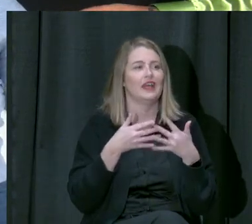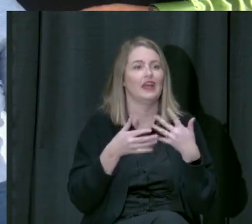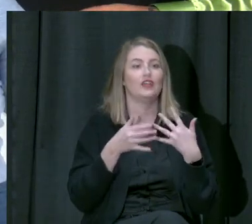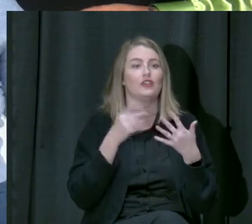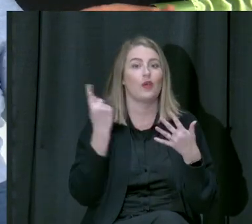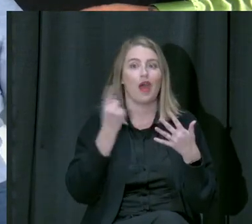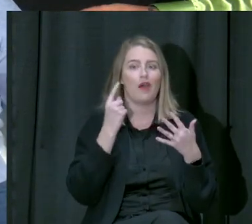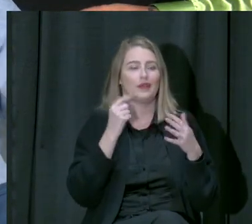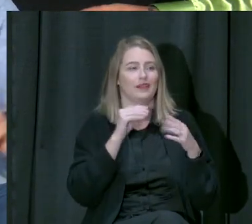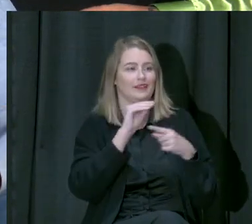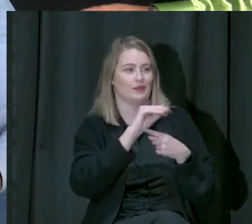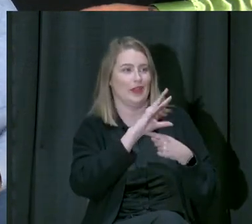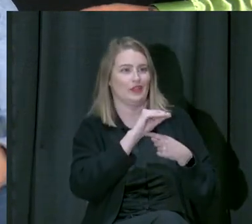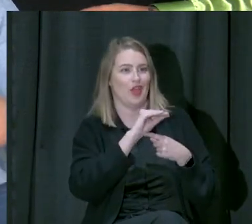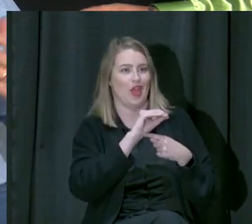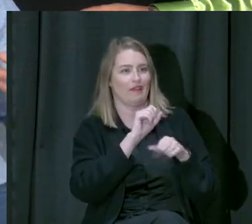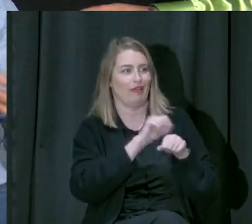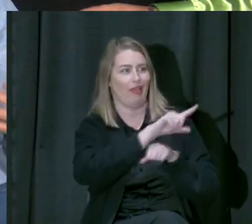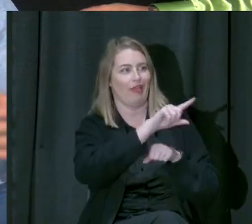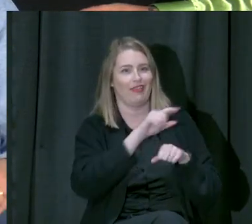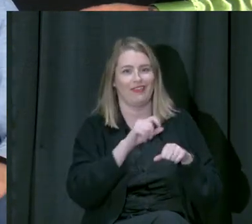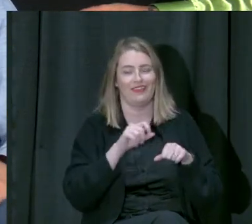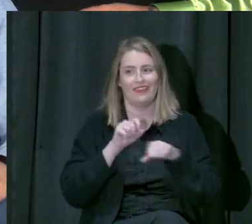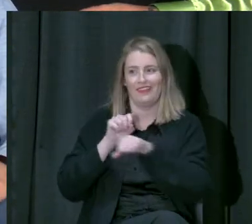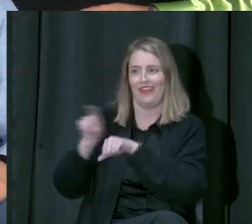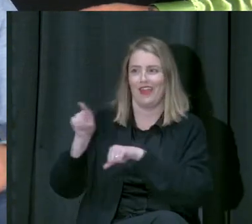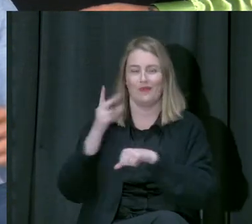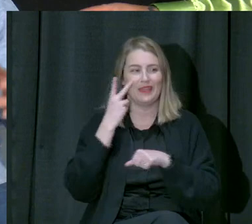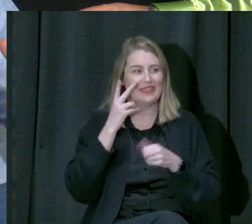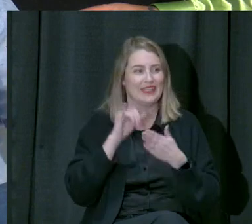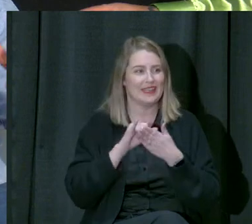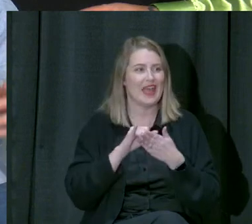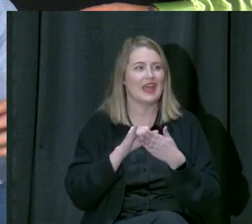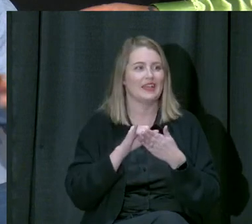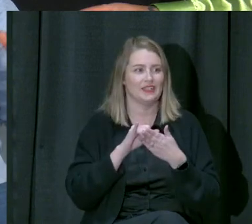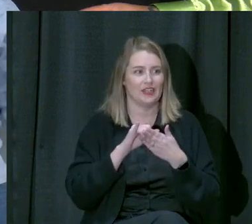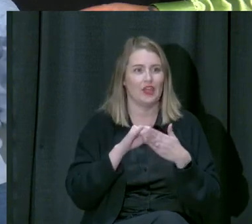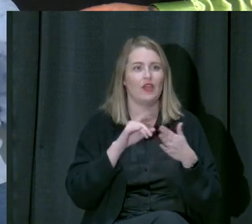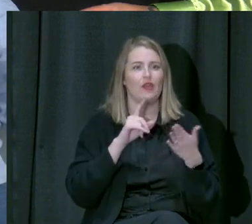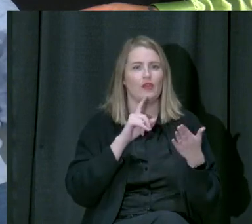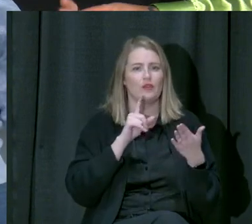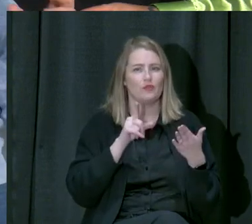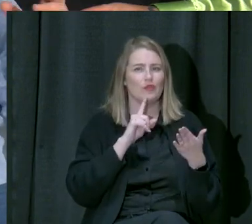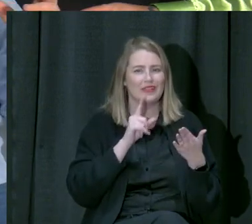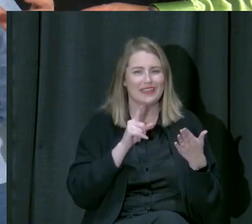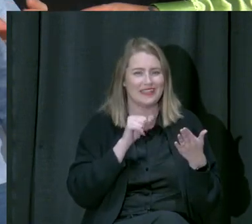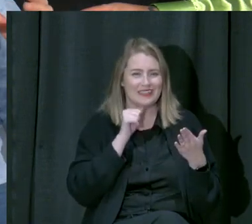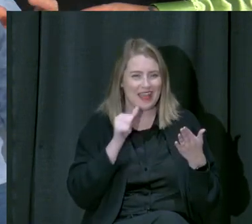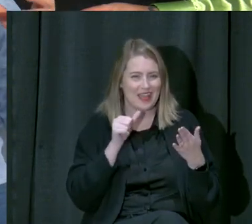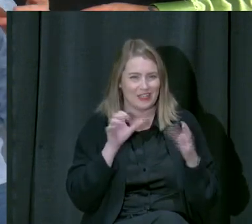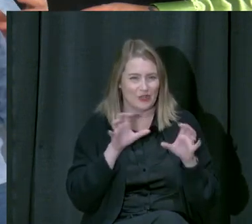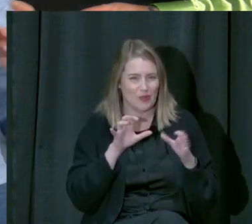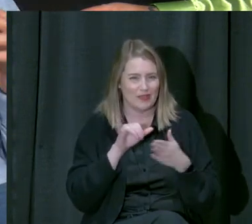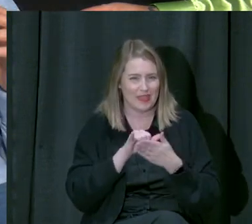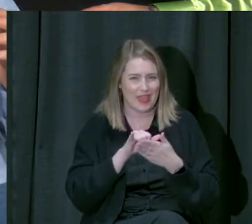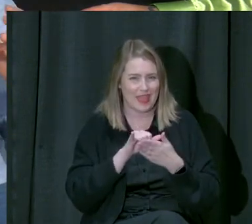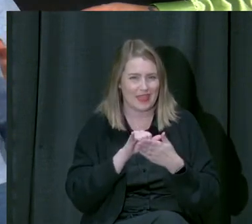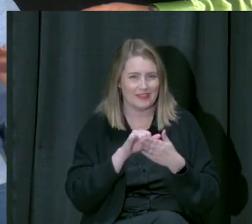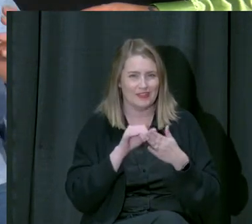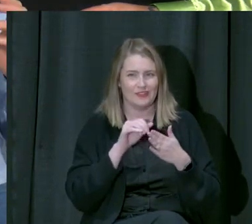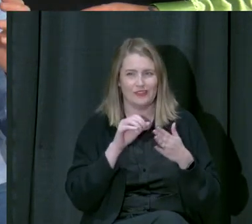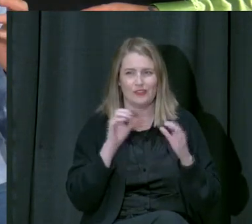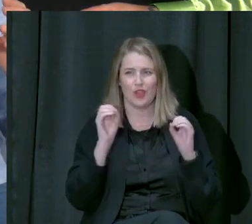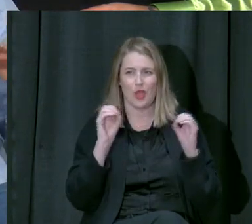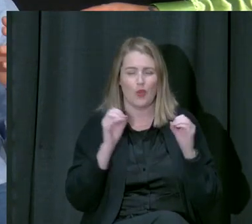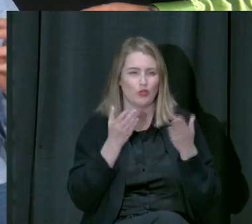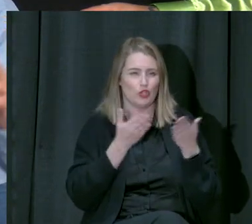other screenshots of stuff. And, you know, when we encounter that, we're like, man, you're really like not doing, you know, doing anybody a